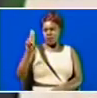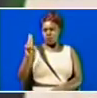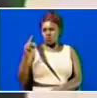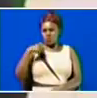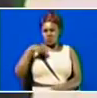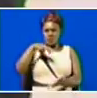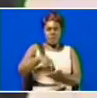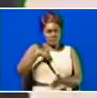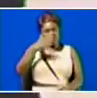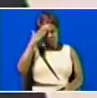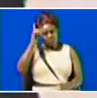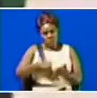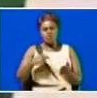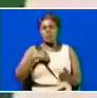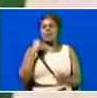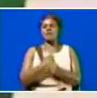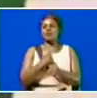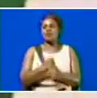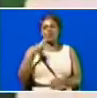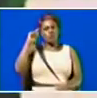I know what I'm doing, my